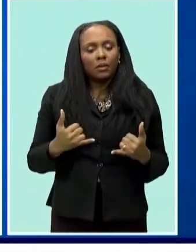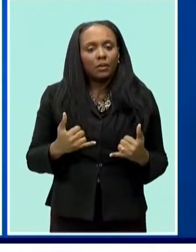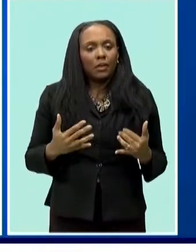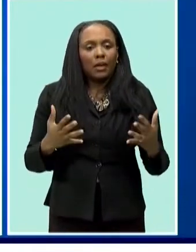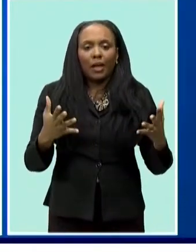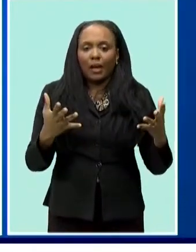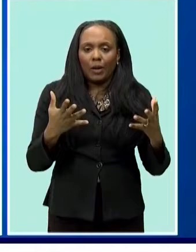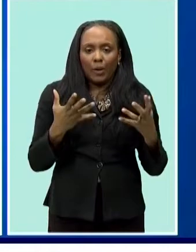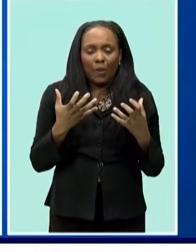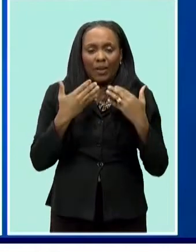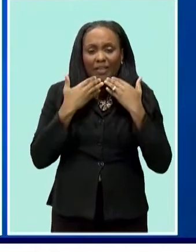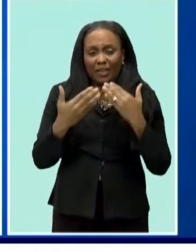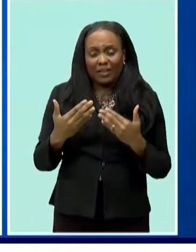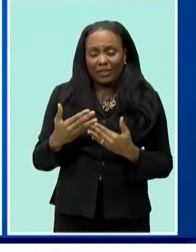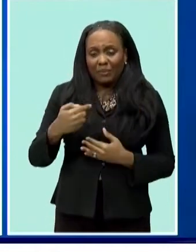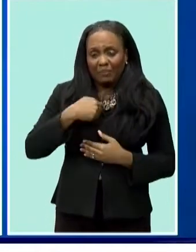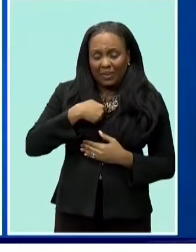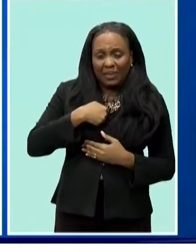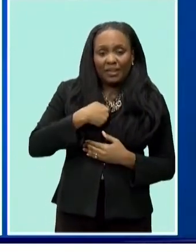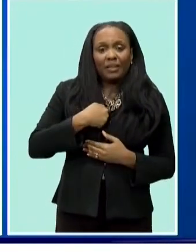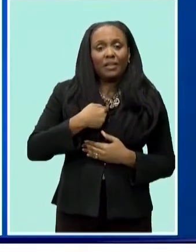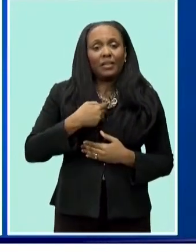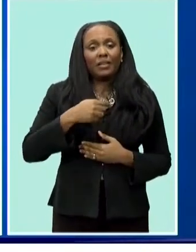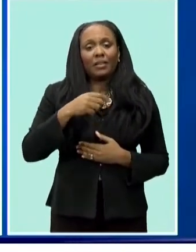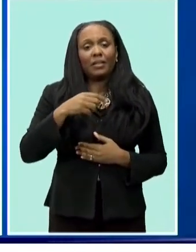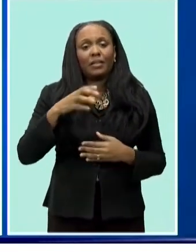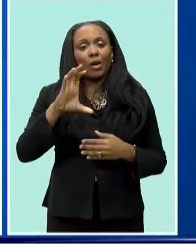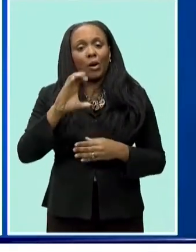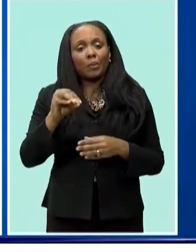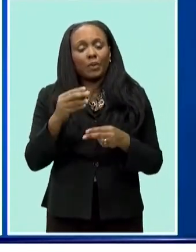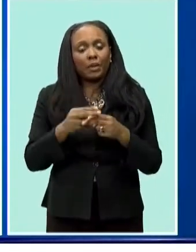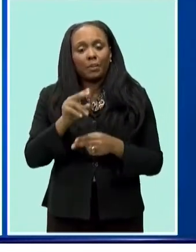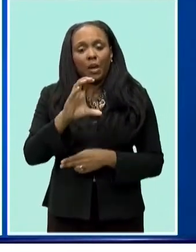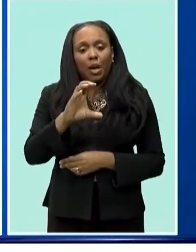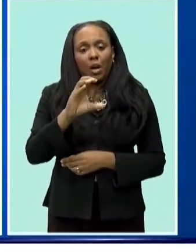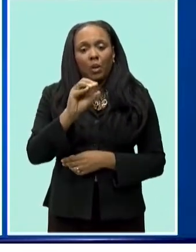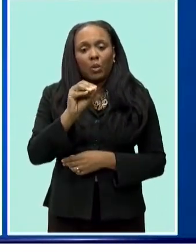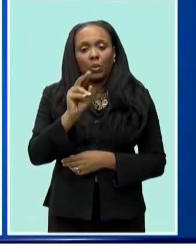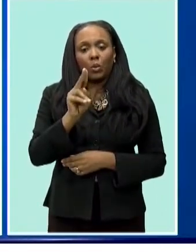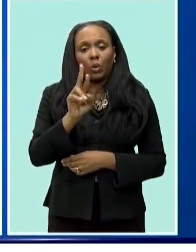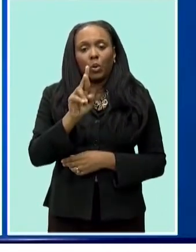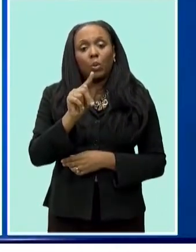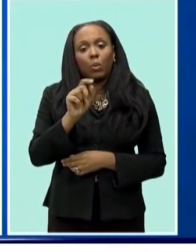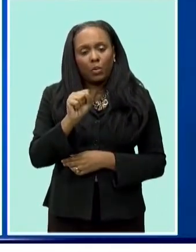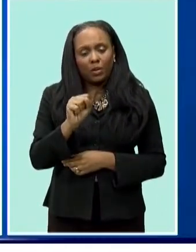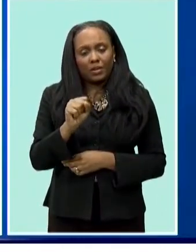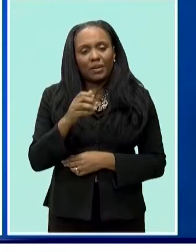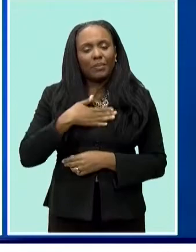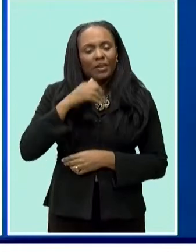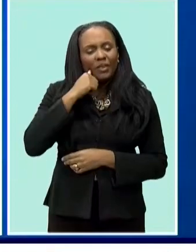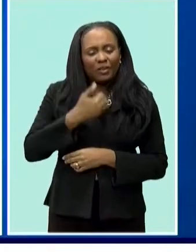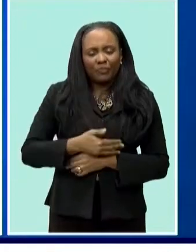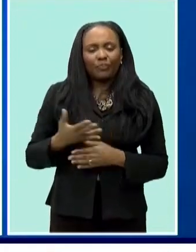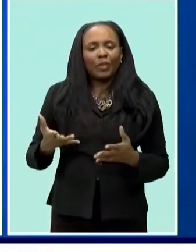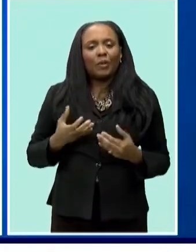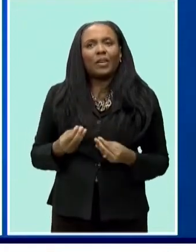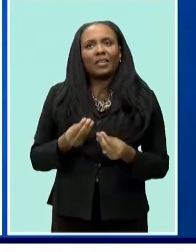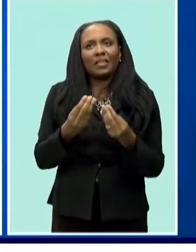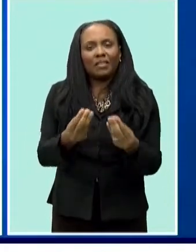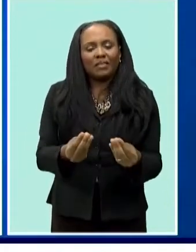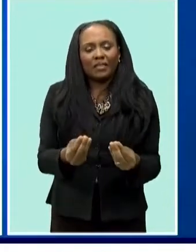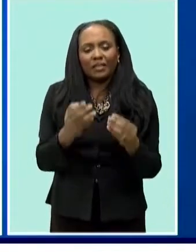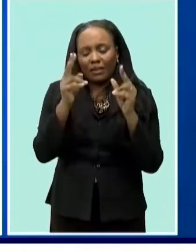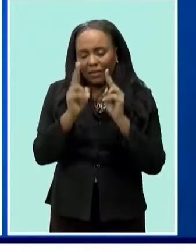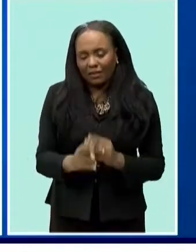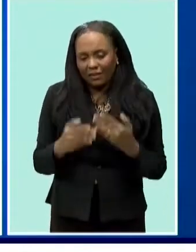daughter, and Course Barbados, I want to present this token of appreciation to you and give you all my love and